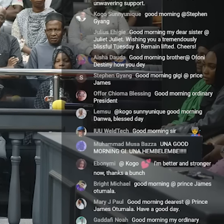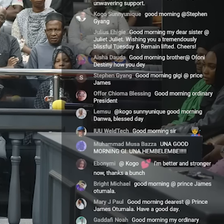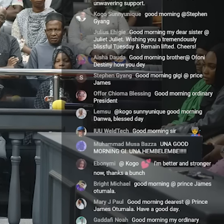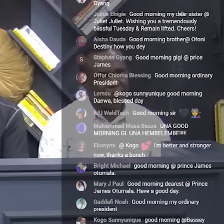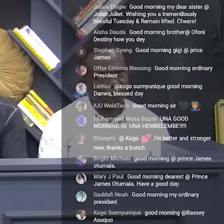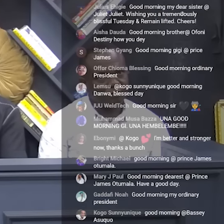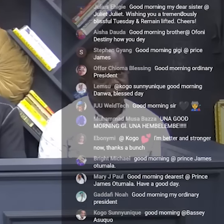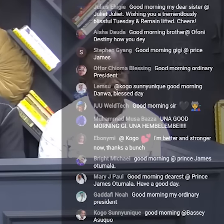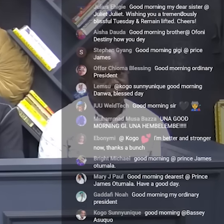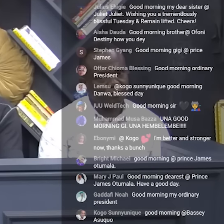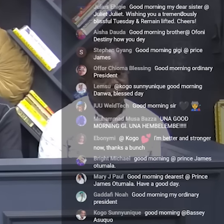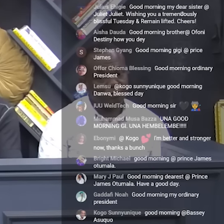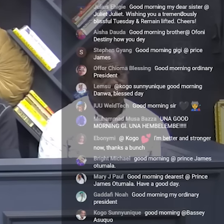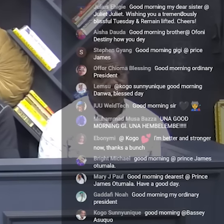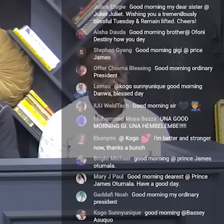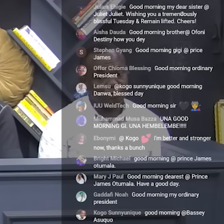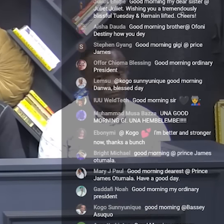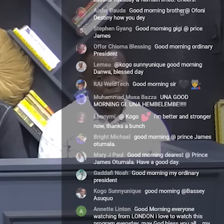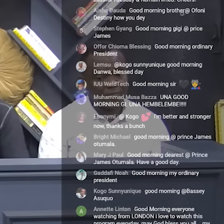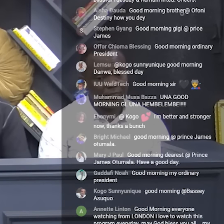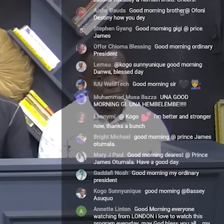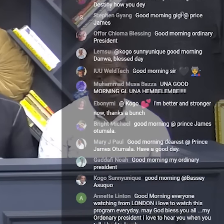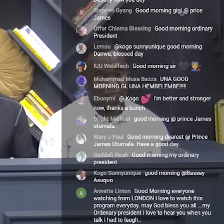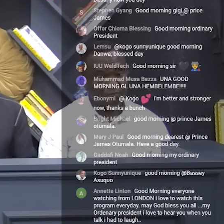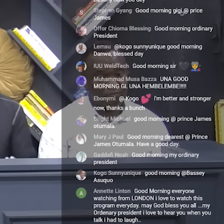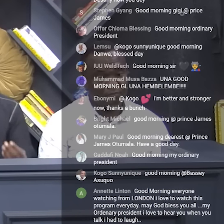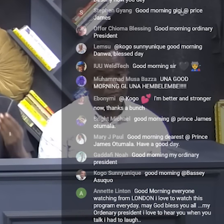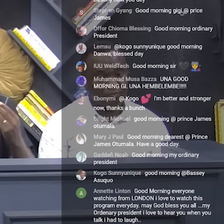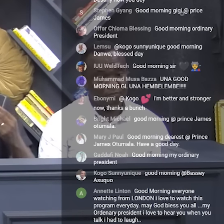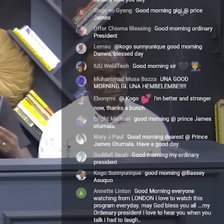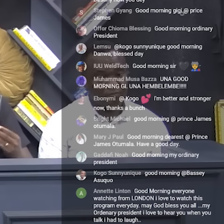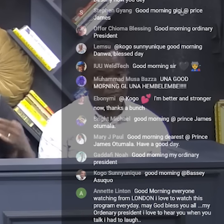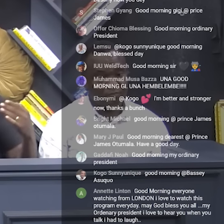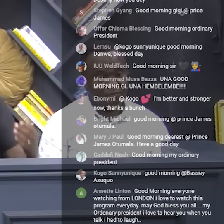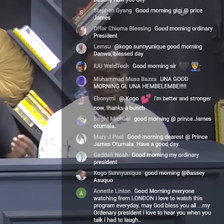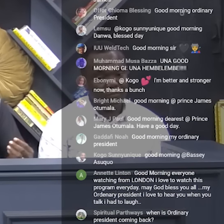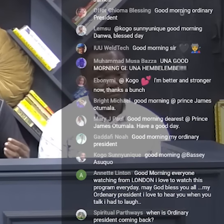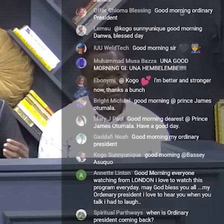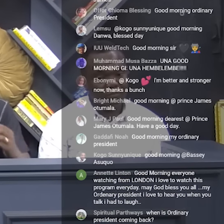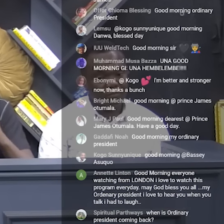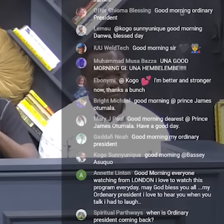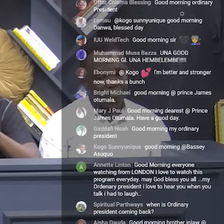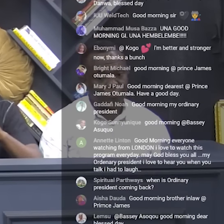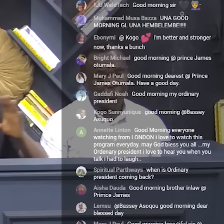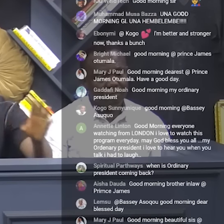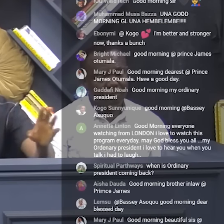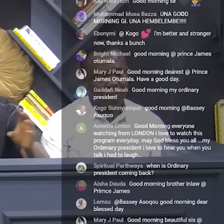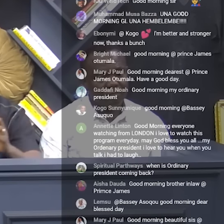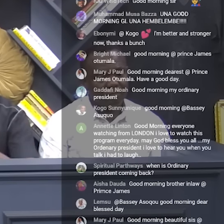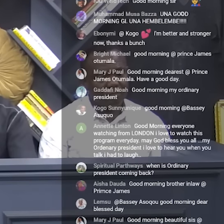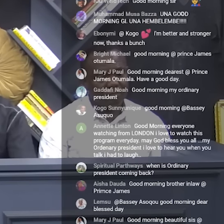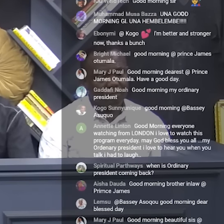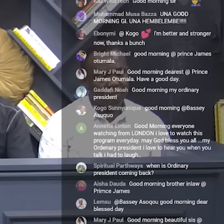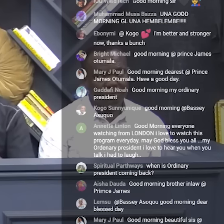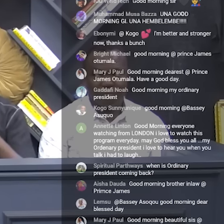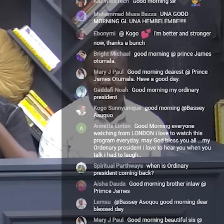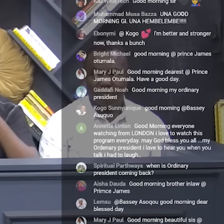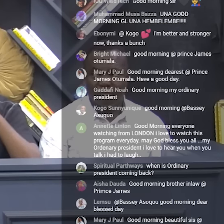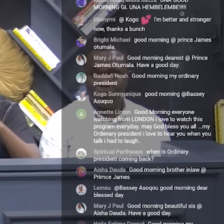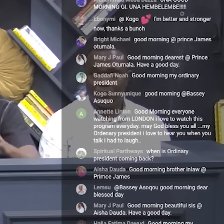make you learn them. And it's actually difficult. And that's why if you look, so many people will be saying that they are at the top of their